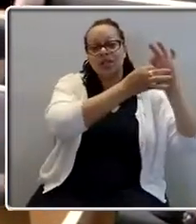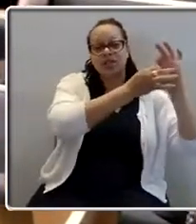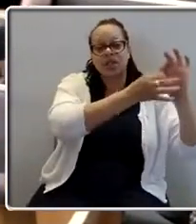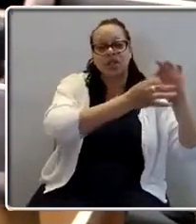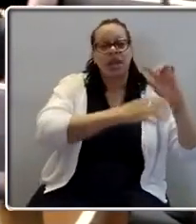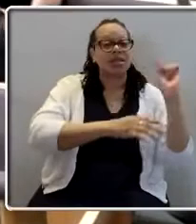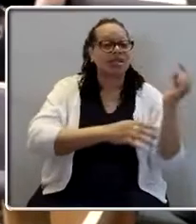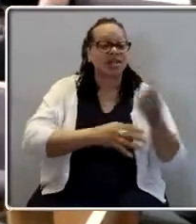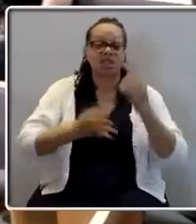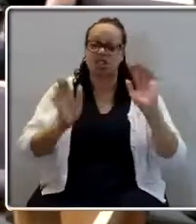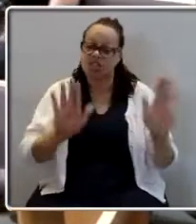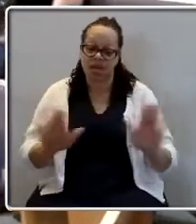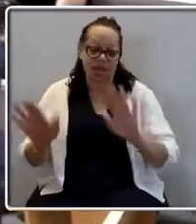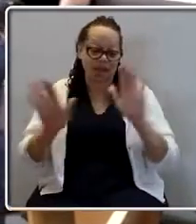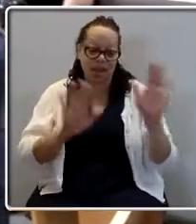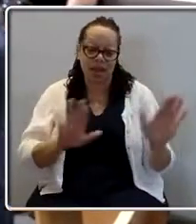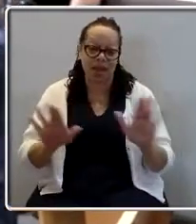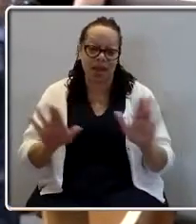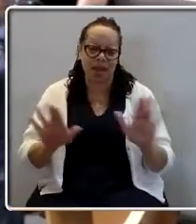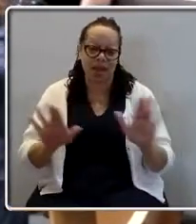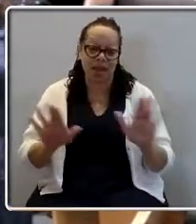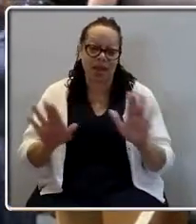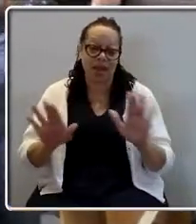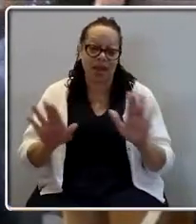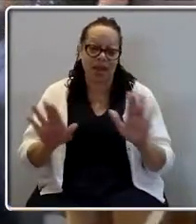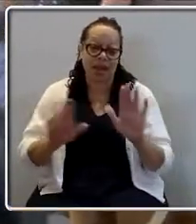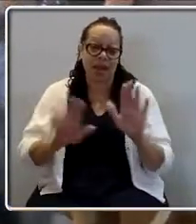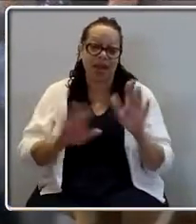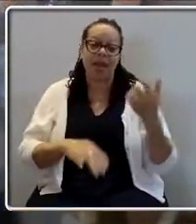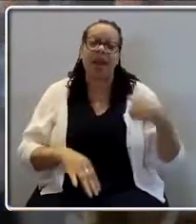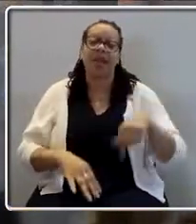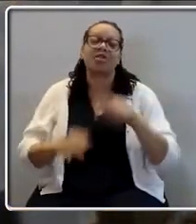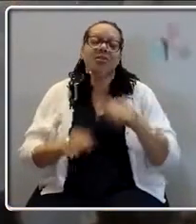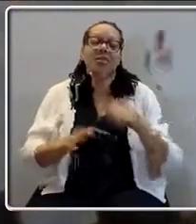but and we bless your name every day.